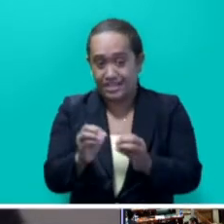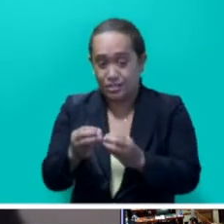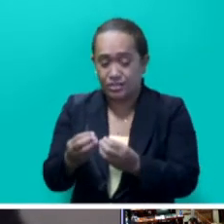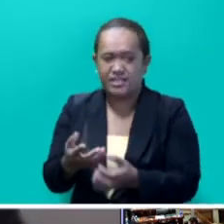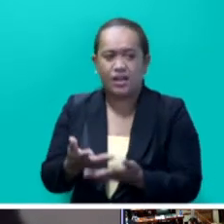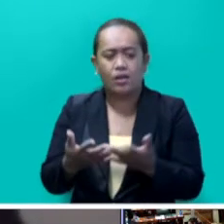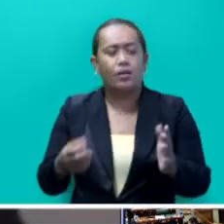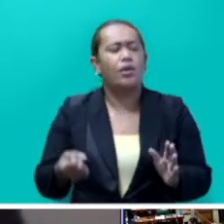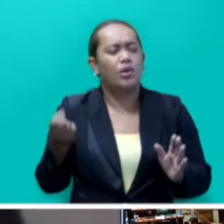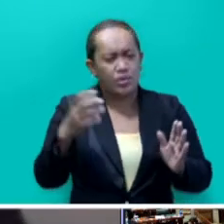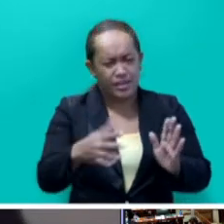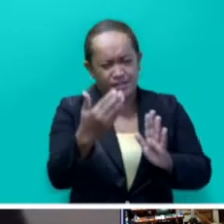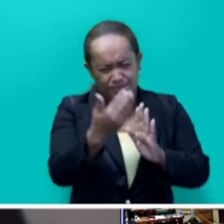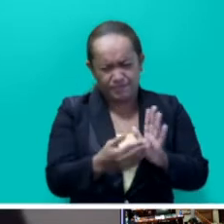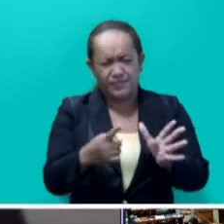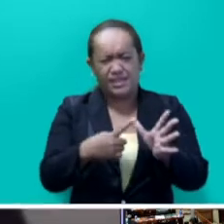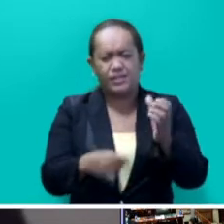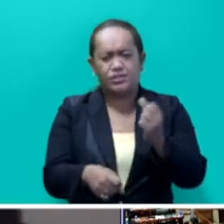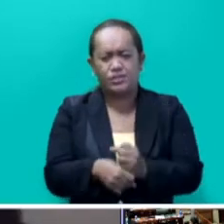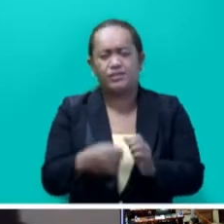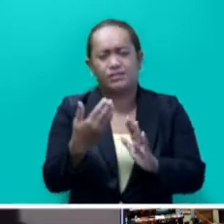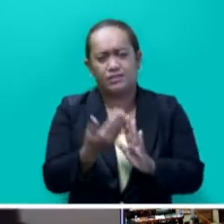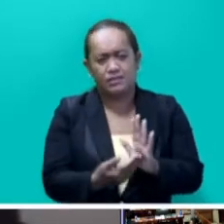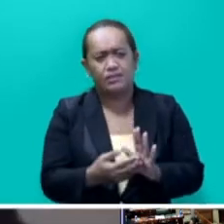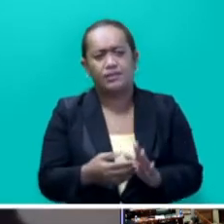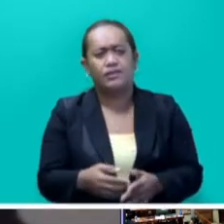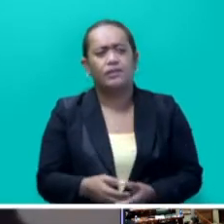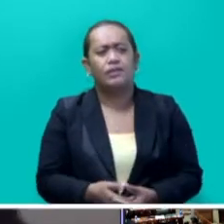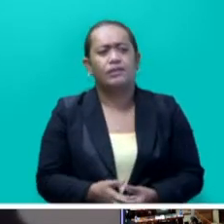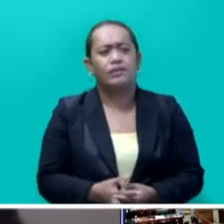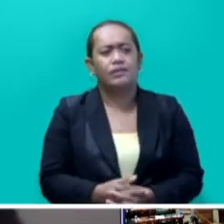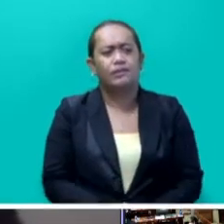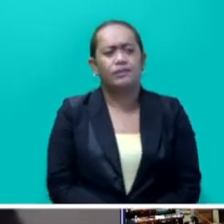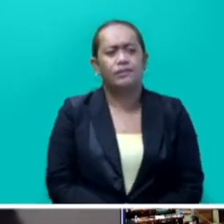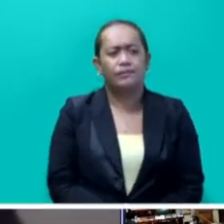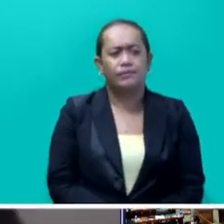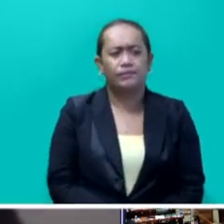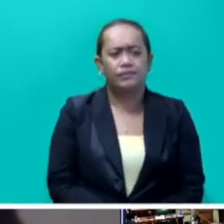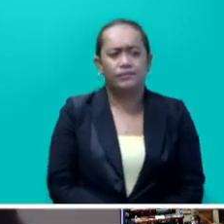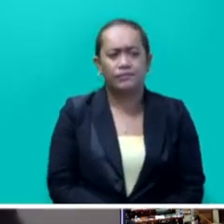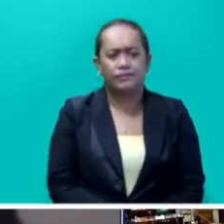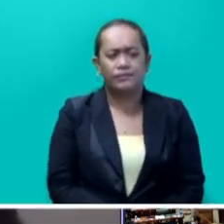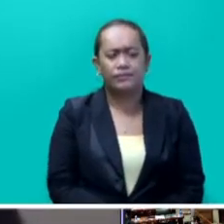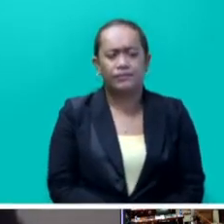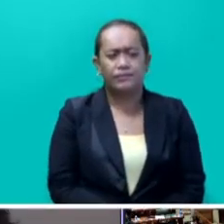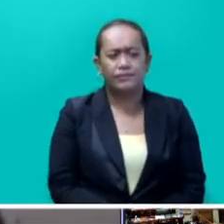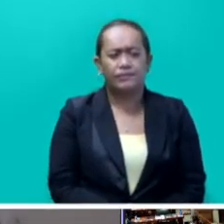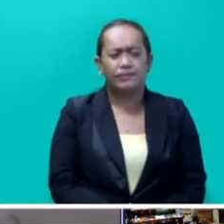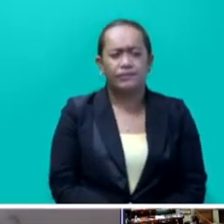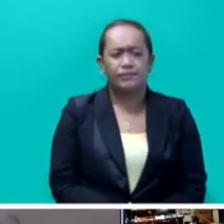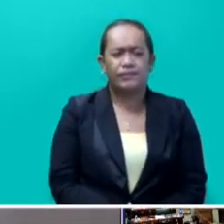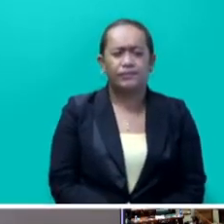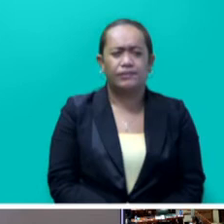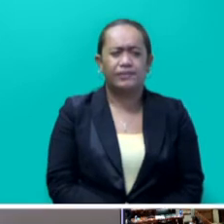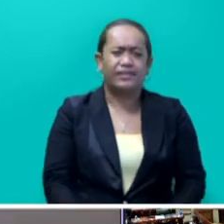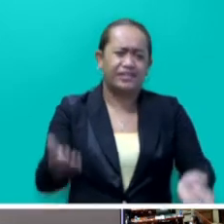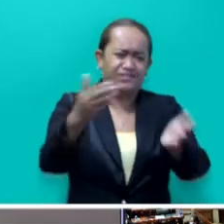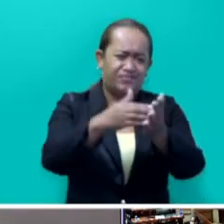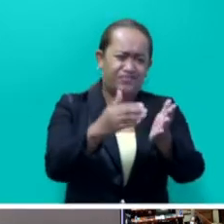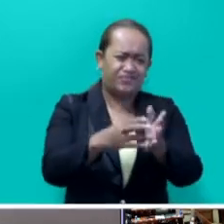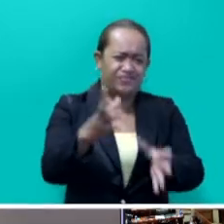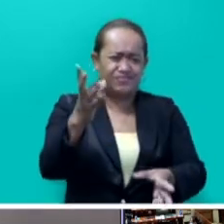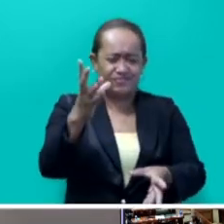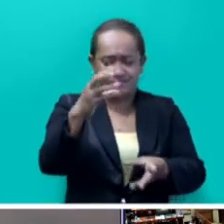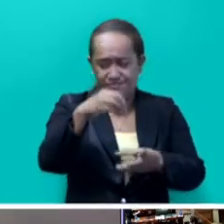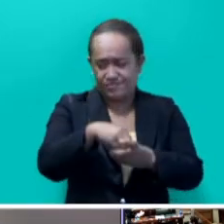said by the Honourable Attorney General with respect to that particular provision that's being provided. In addition to all of that, so the